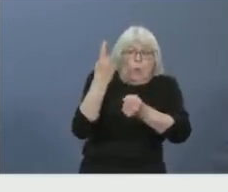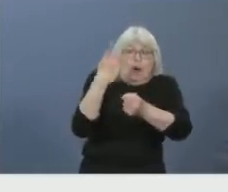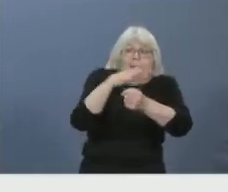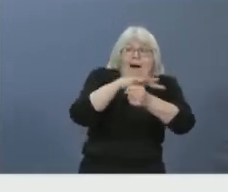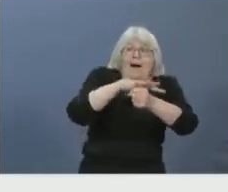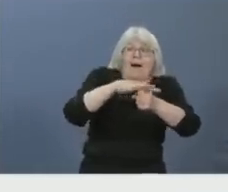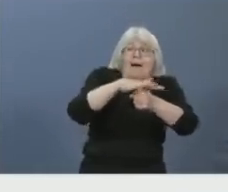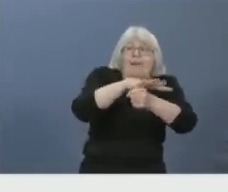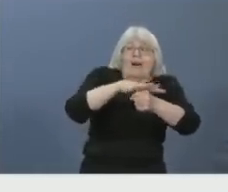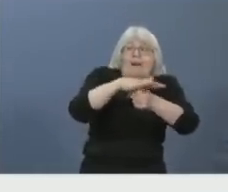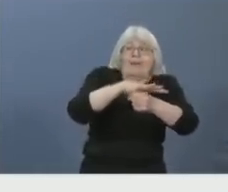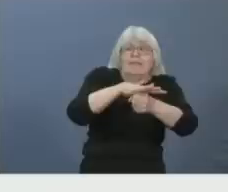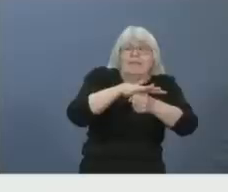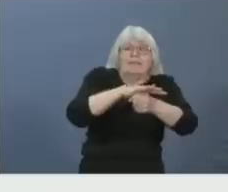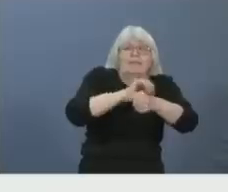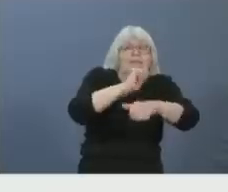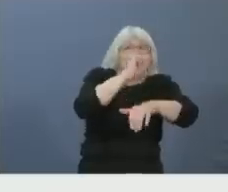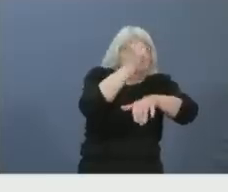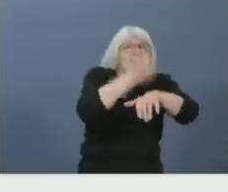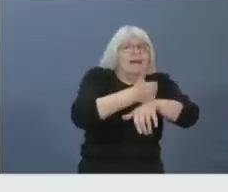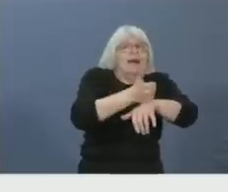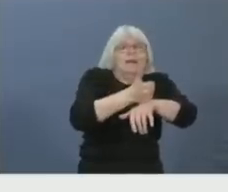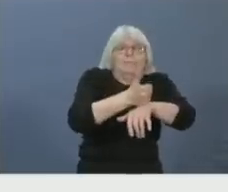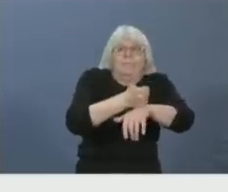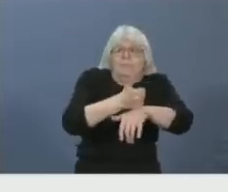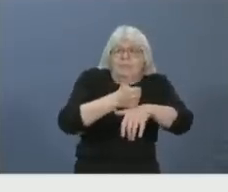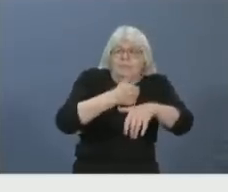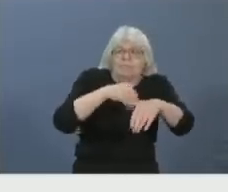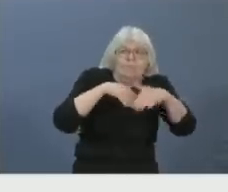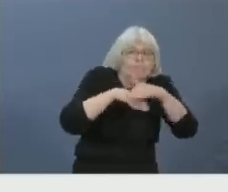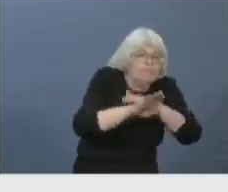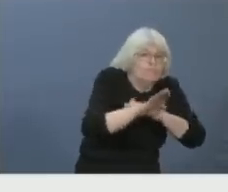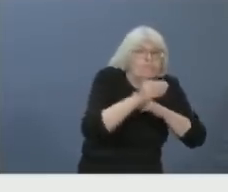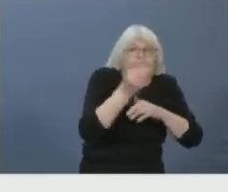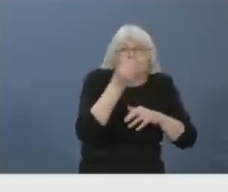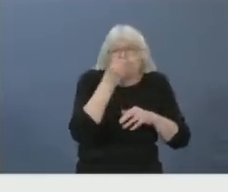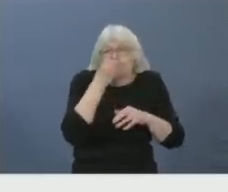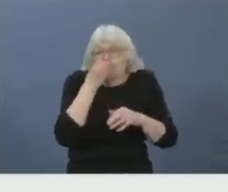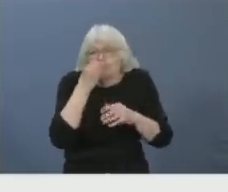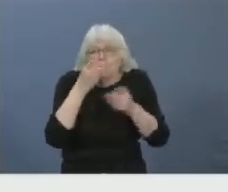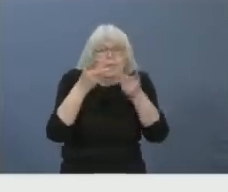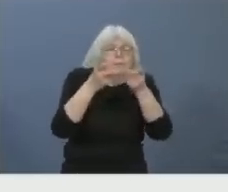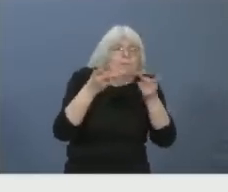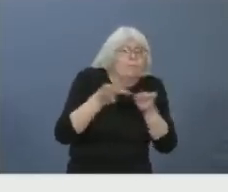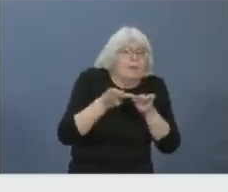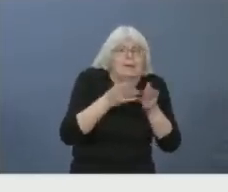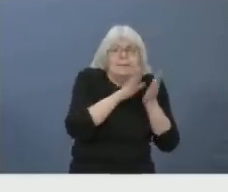affected zone, which can get a hot meal and a bed and stuff to help those people in need.